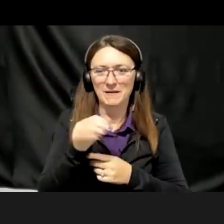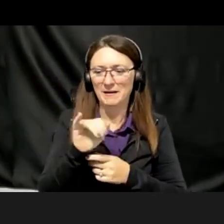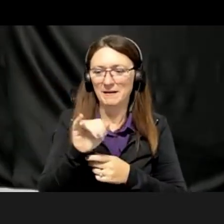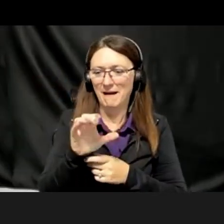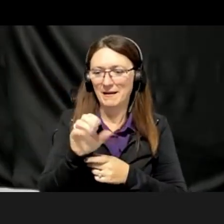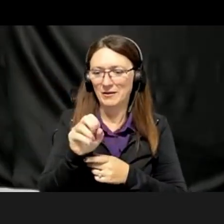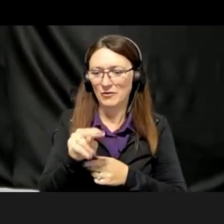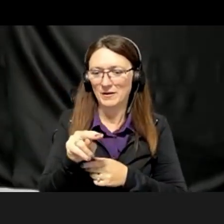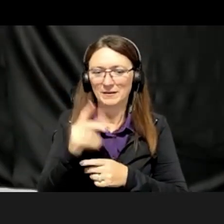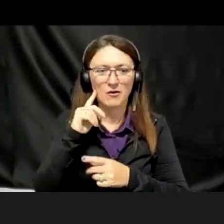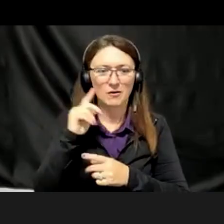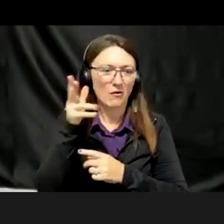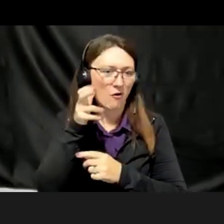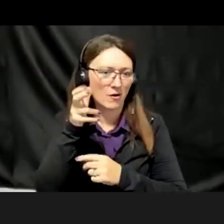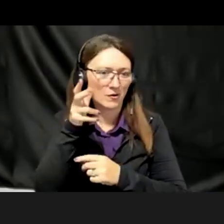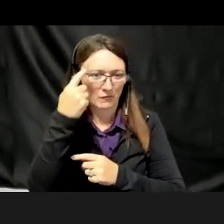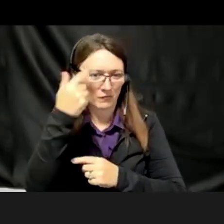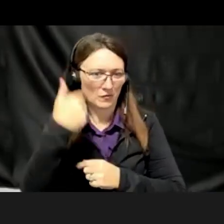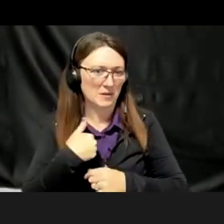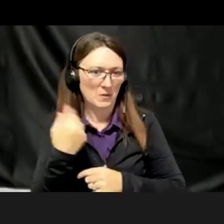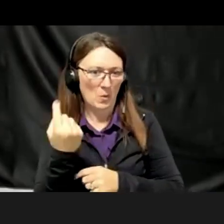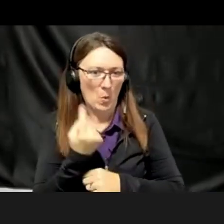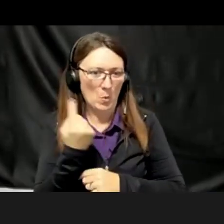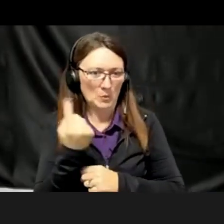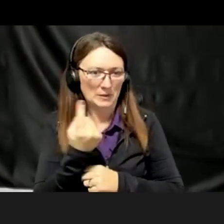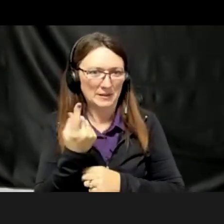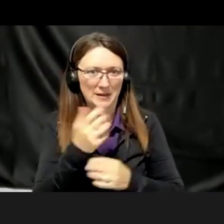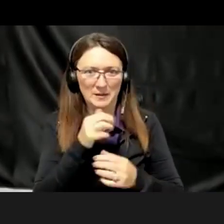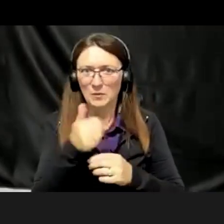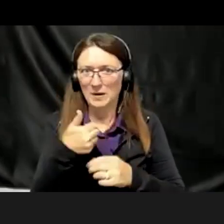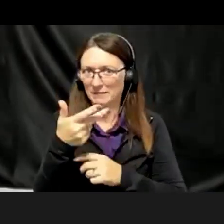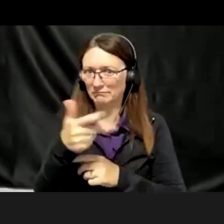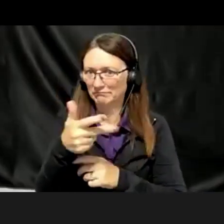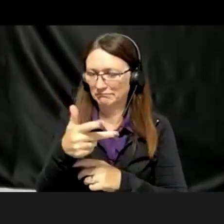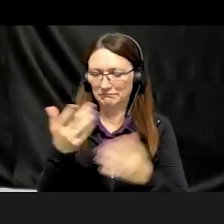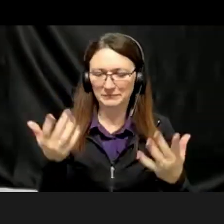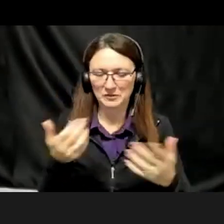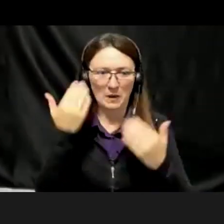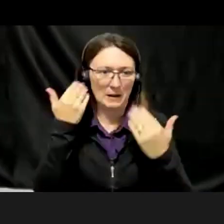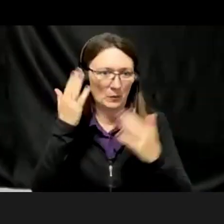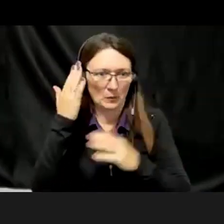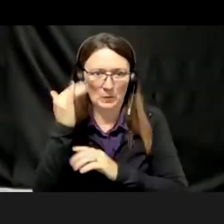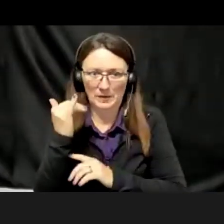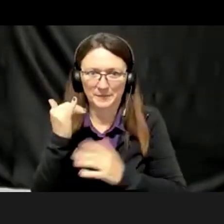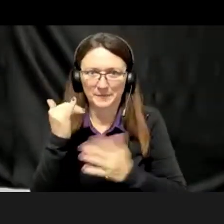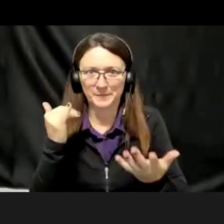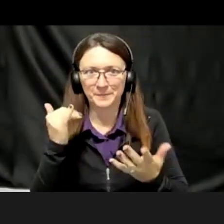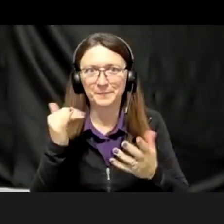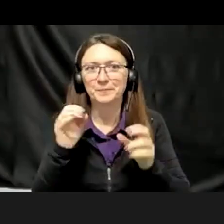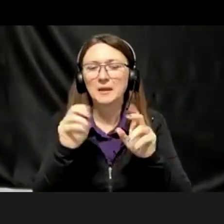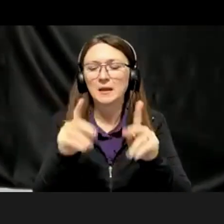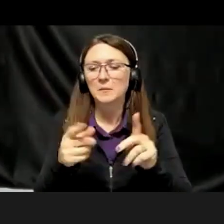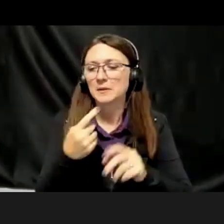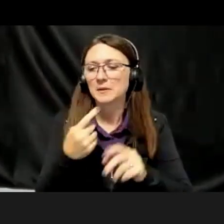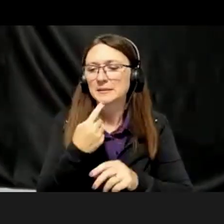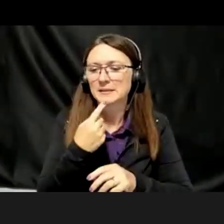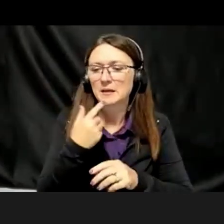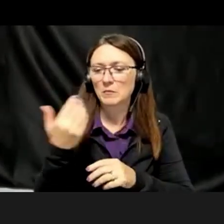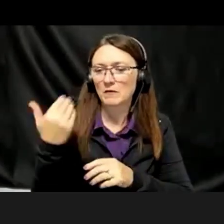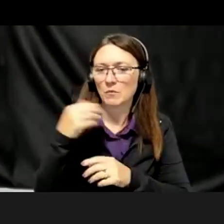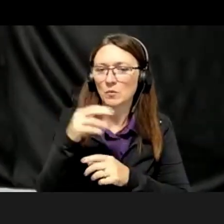just says audio for me. So Okay. I'll just speak. Yeah, so I don't know why. You were saying earlier, Rebecca,